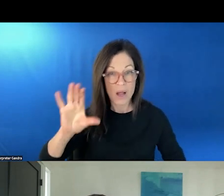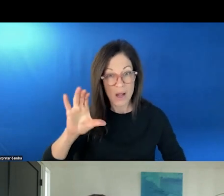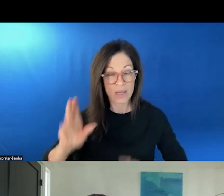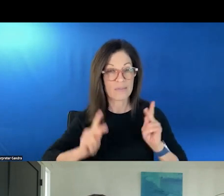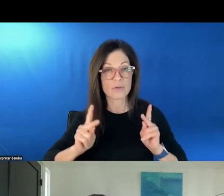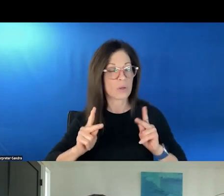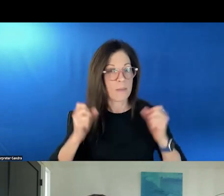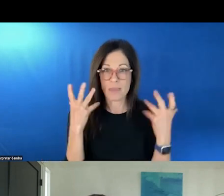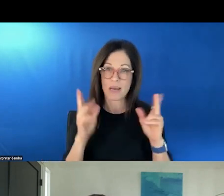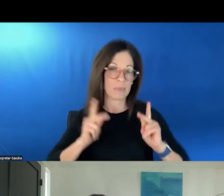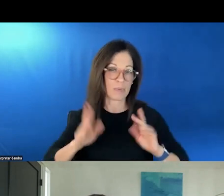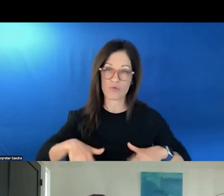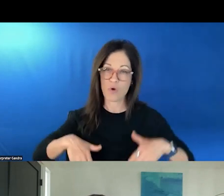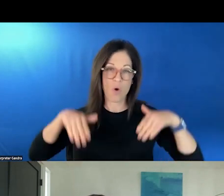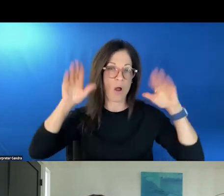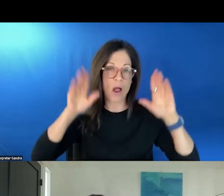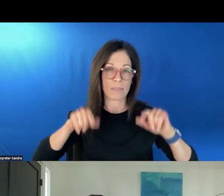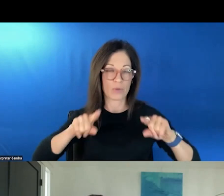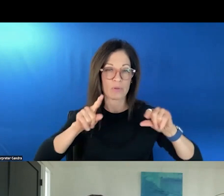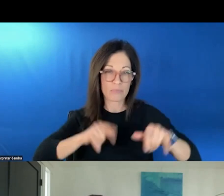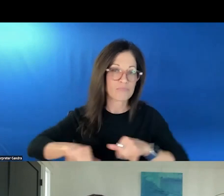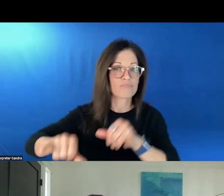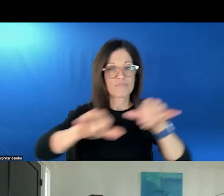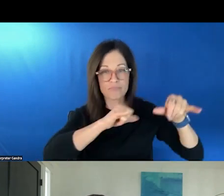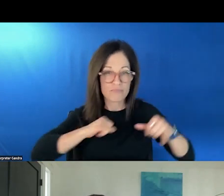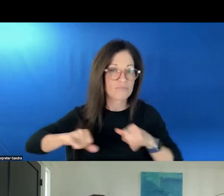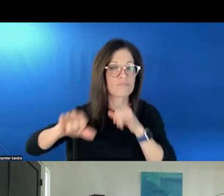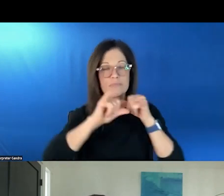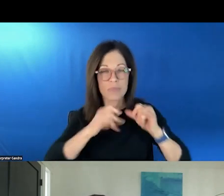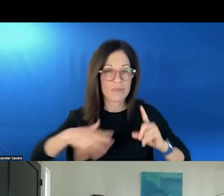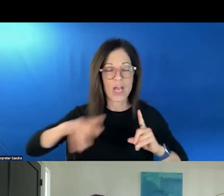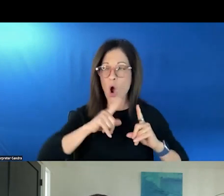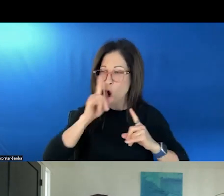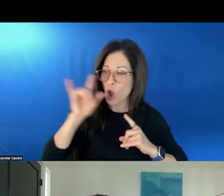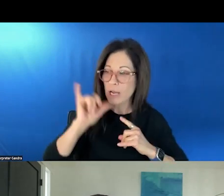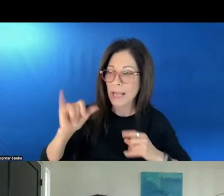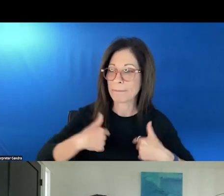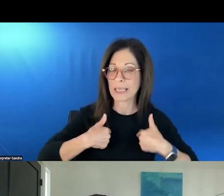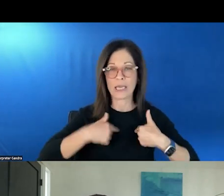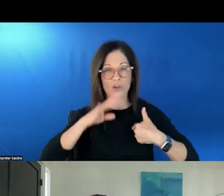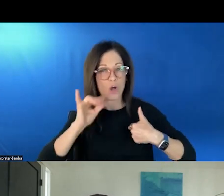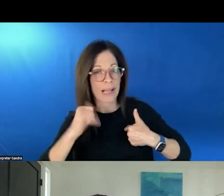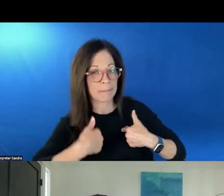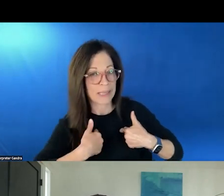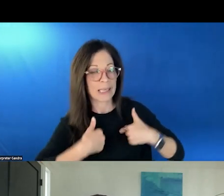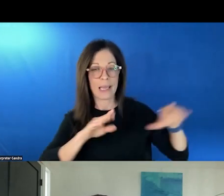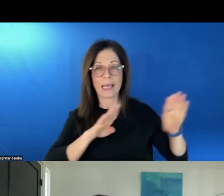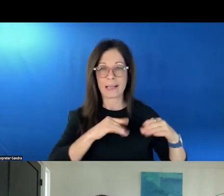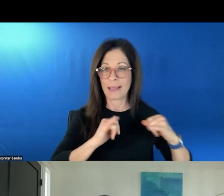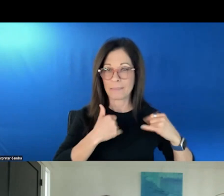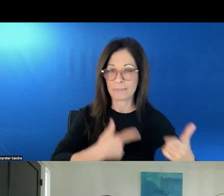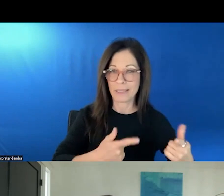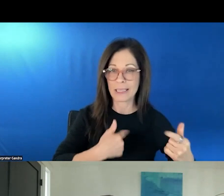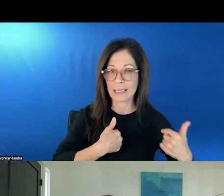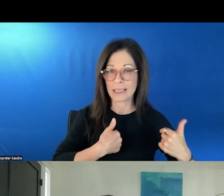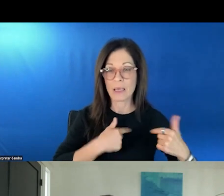people grow up in this sort of homogenous environment that everyone looks like them, talks like them, acts like them. And so, dealing